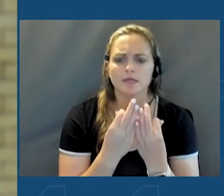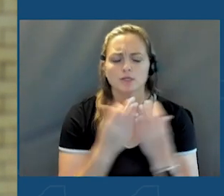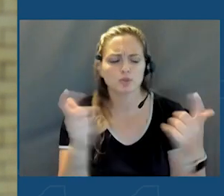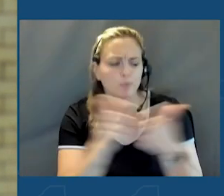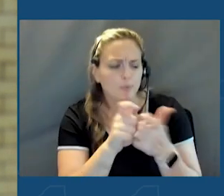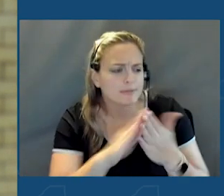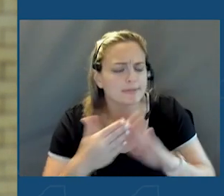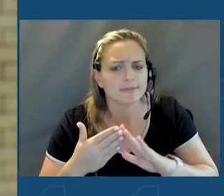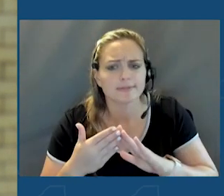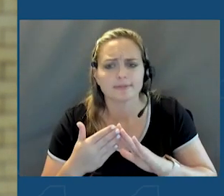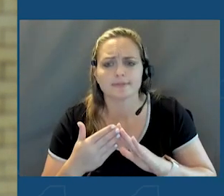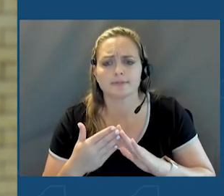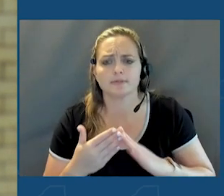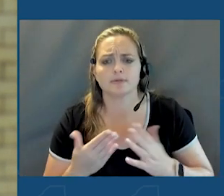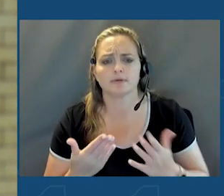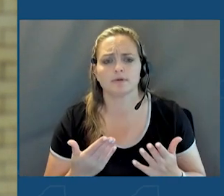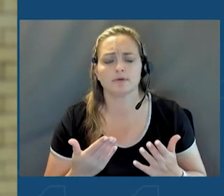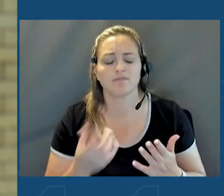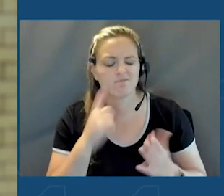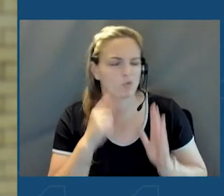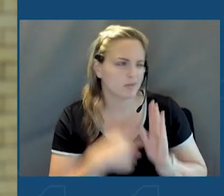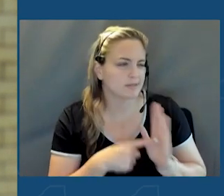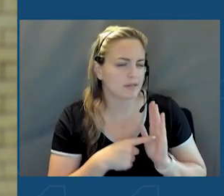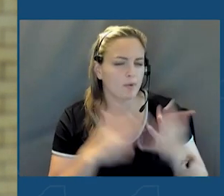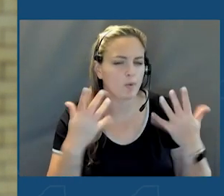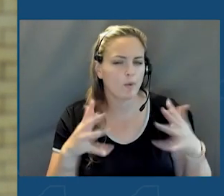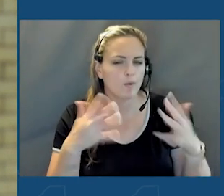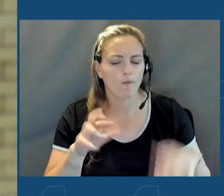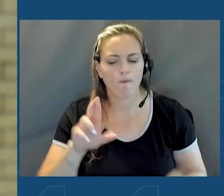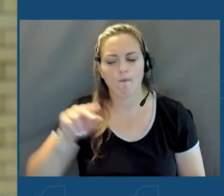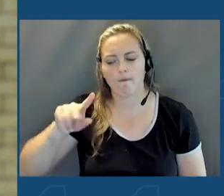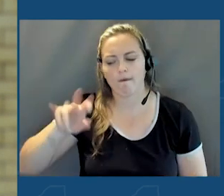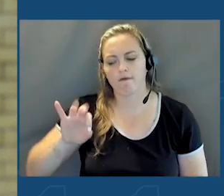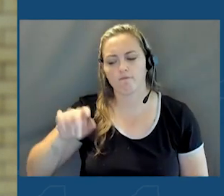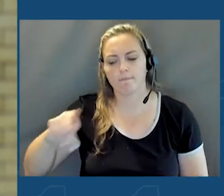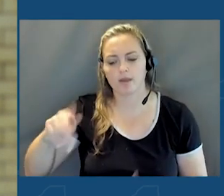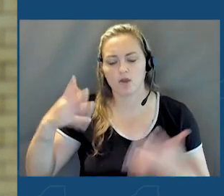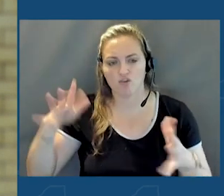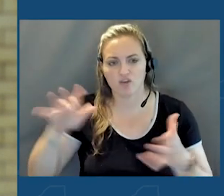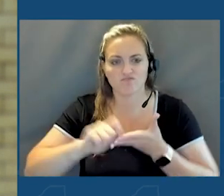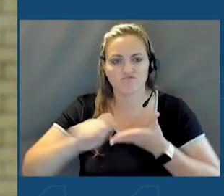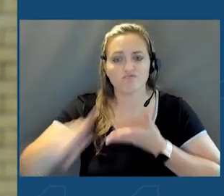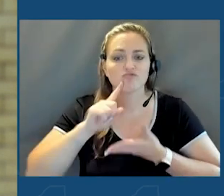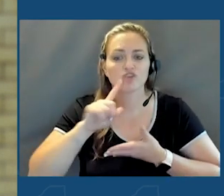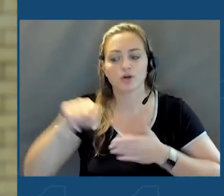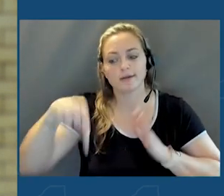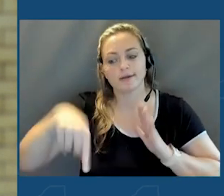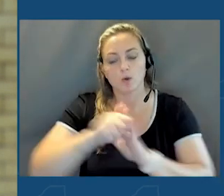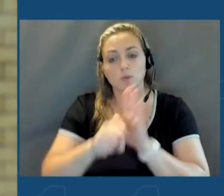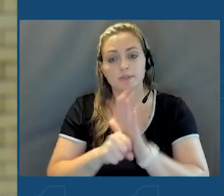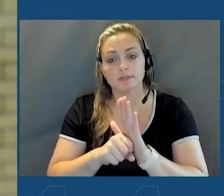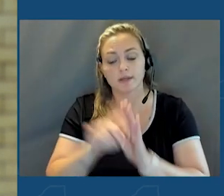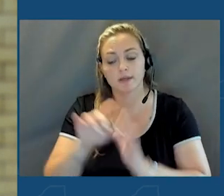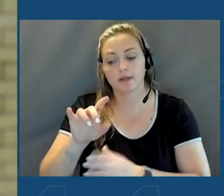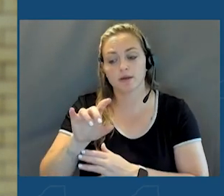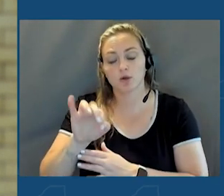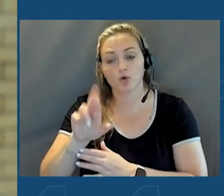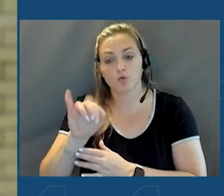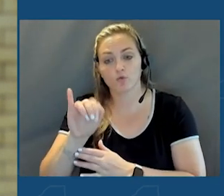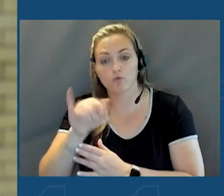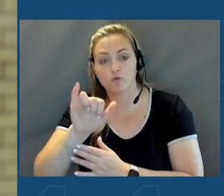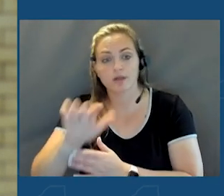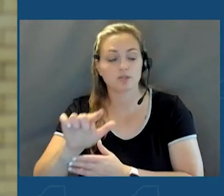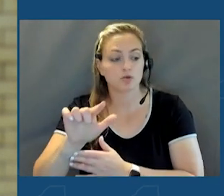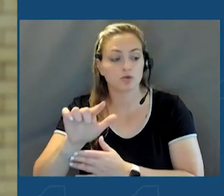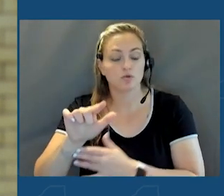businesses. And for example, we already have RFPs out for the former downstate correctional facility at Fishkill. The Javits